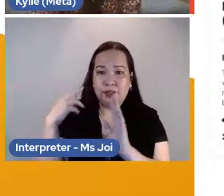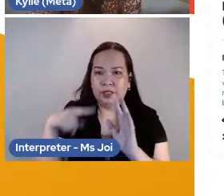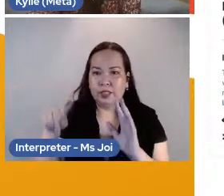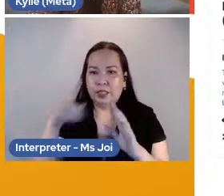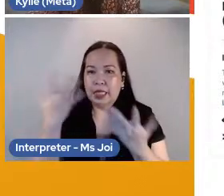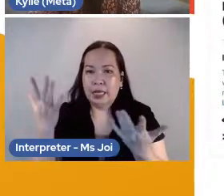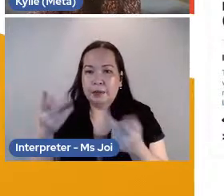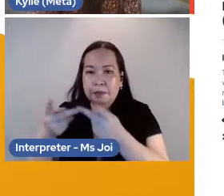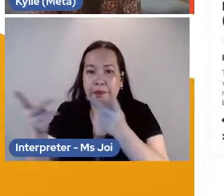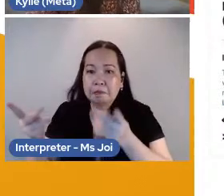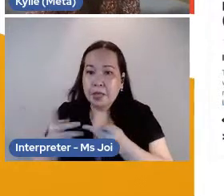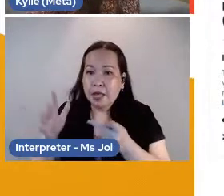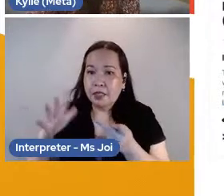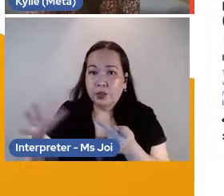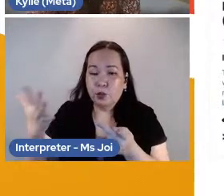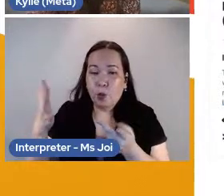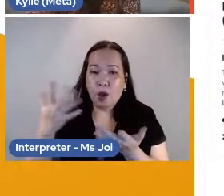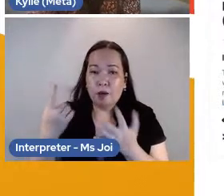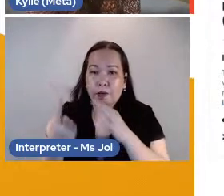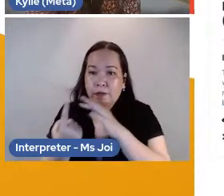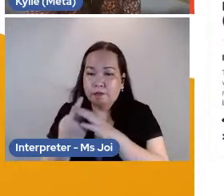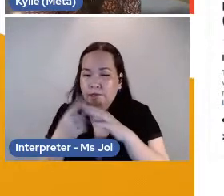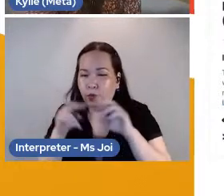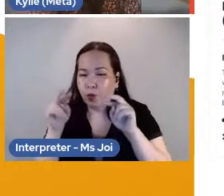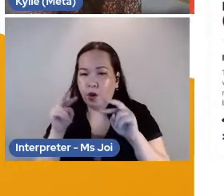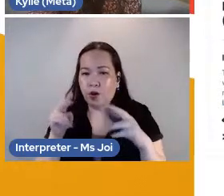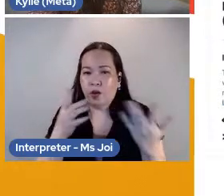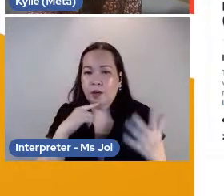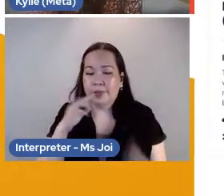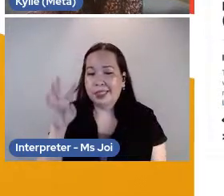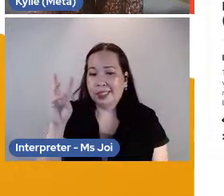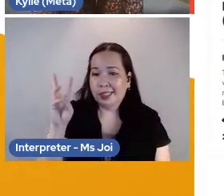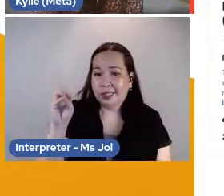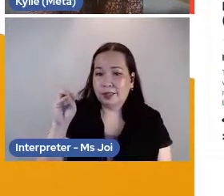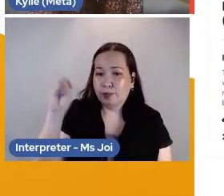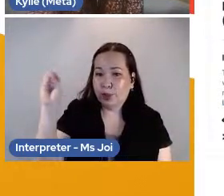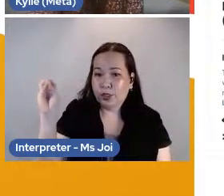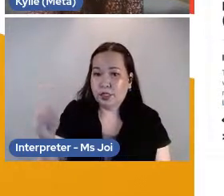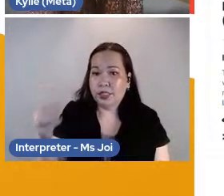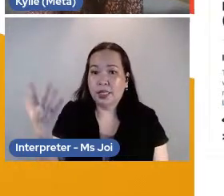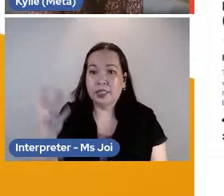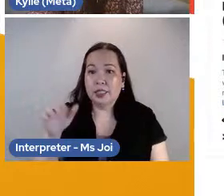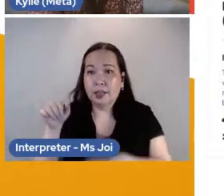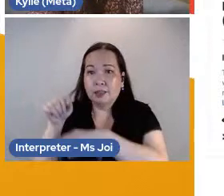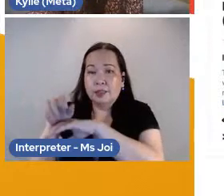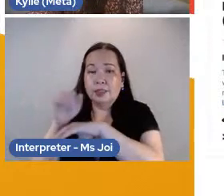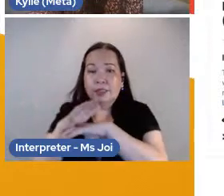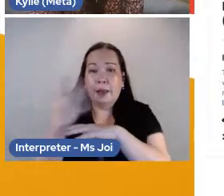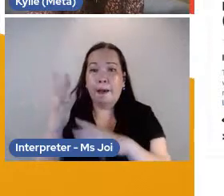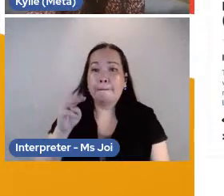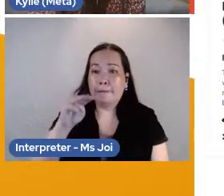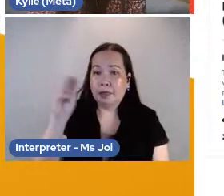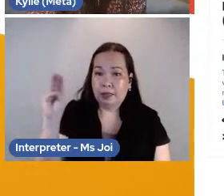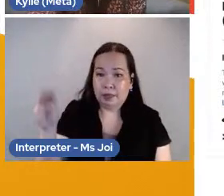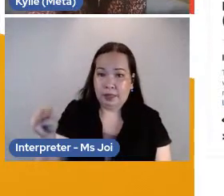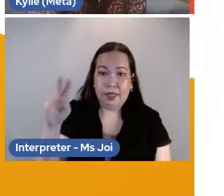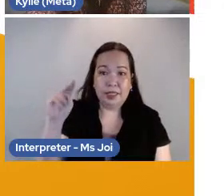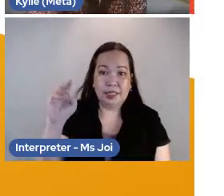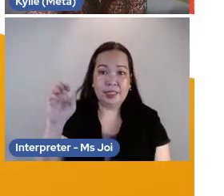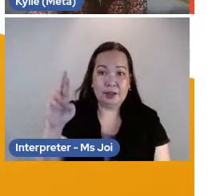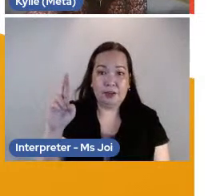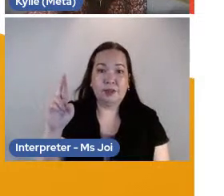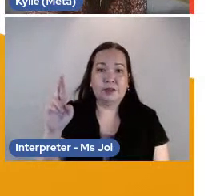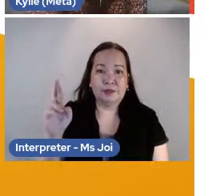roughly 60% of this particular ad campaign was delivered to people in Metro Manila. And